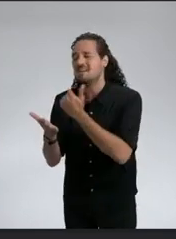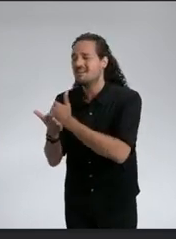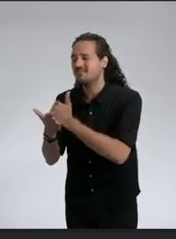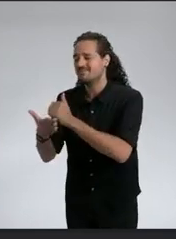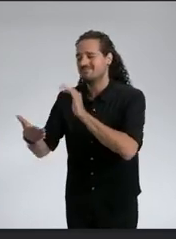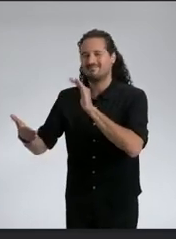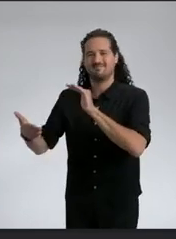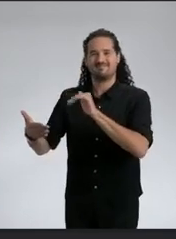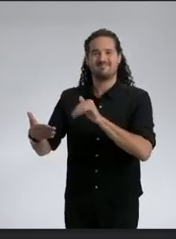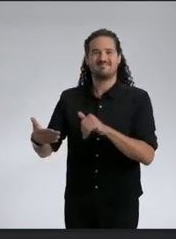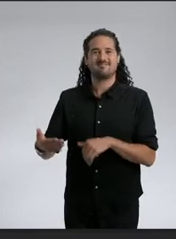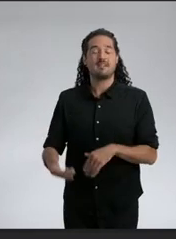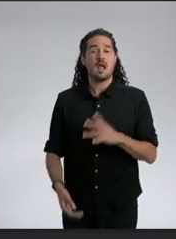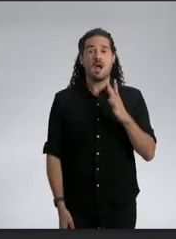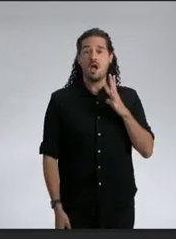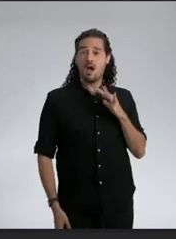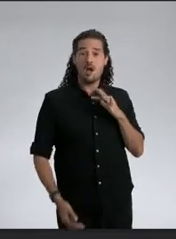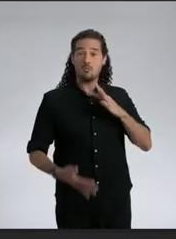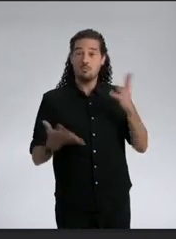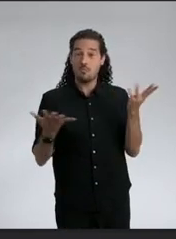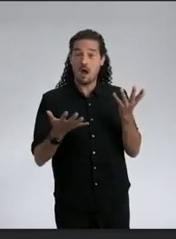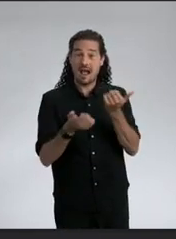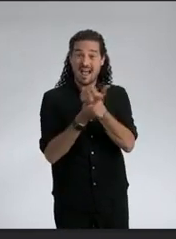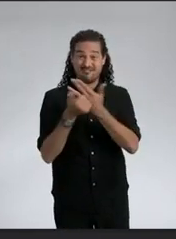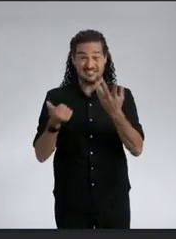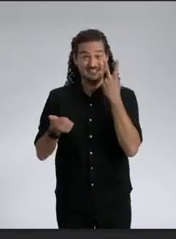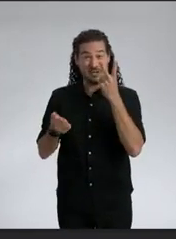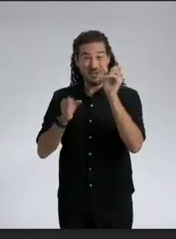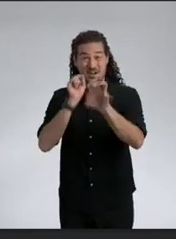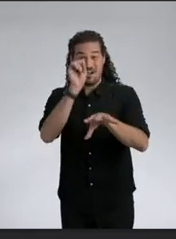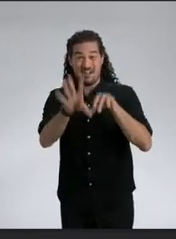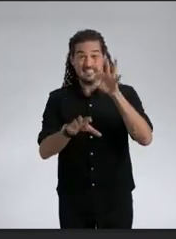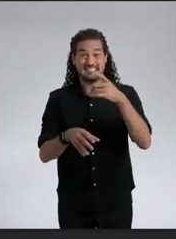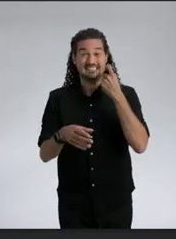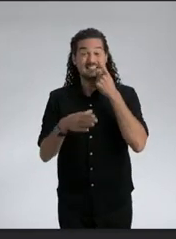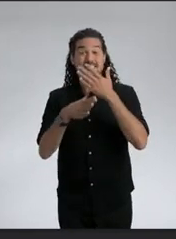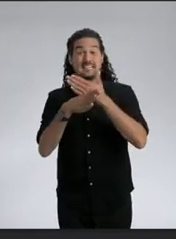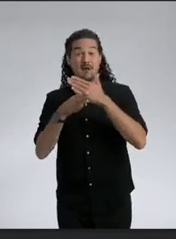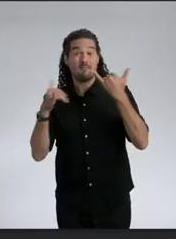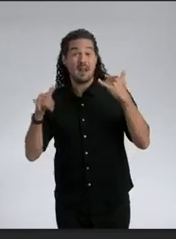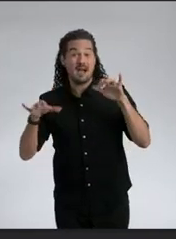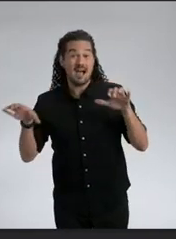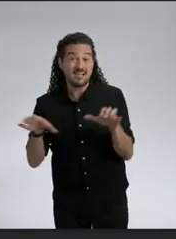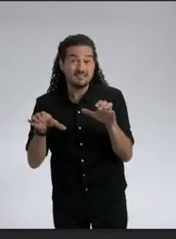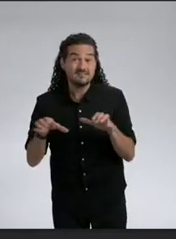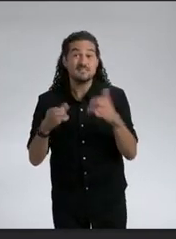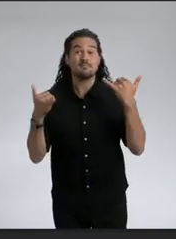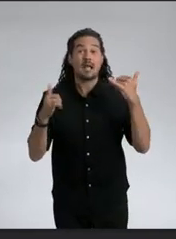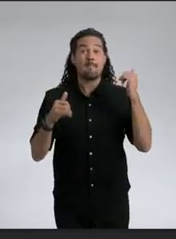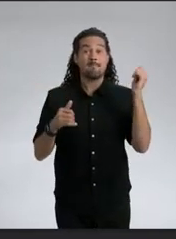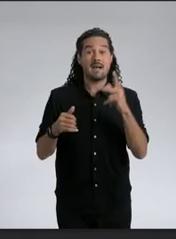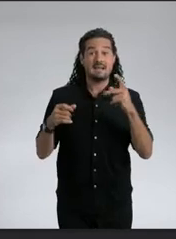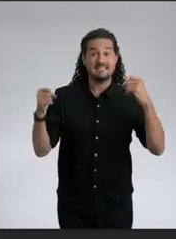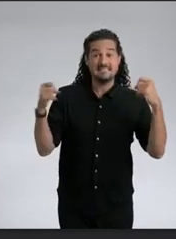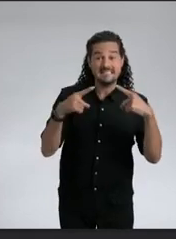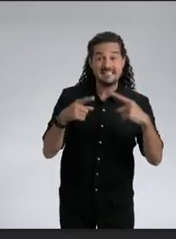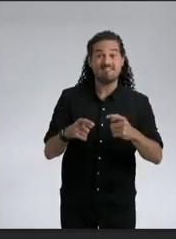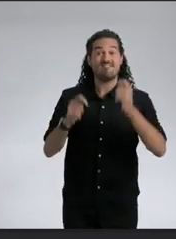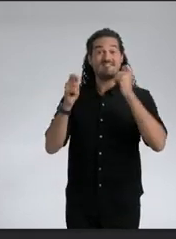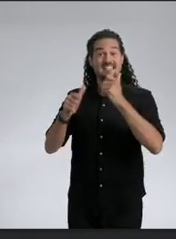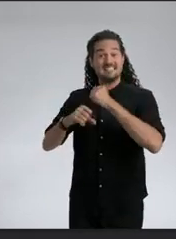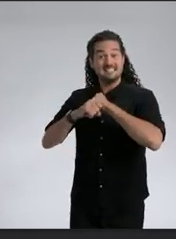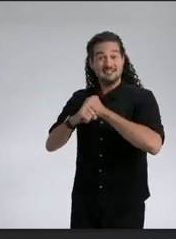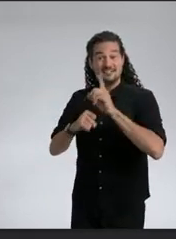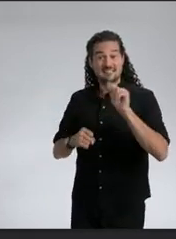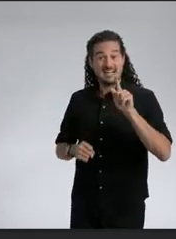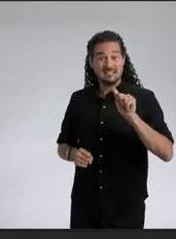The best part is, everything you just saw, share play activities, playback synchronization, and the fast secure data channel, you get all